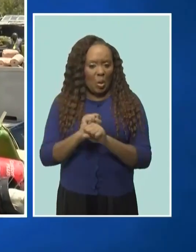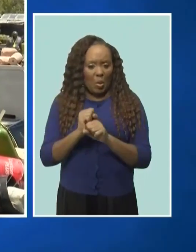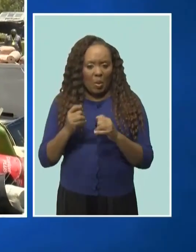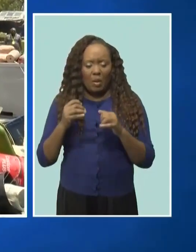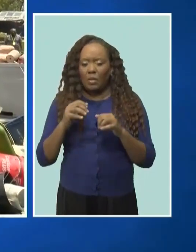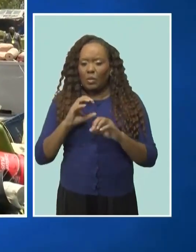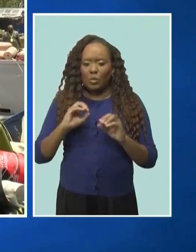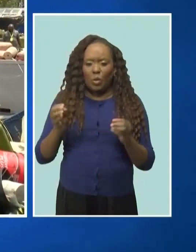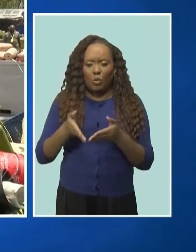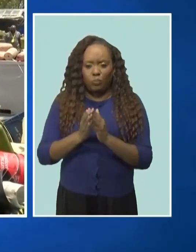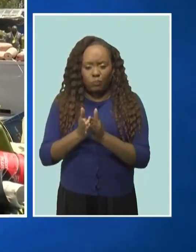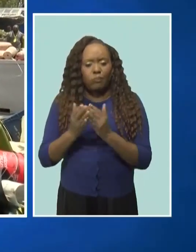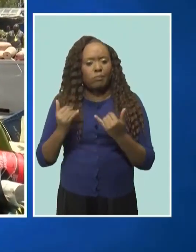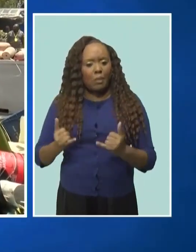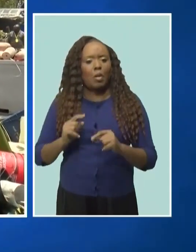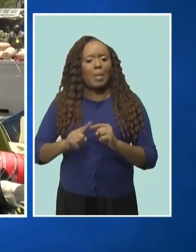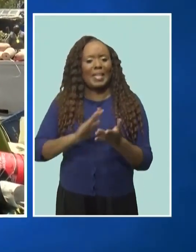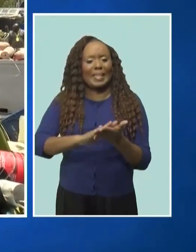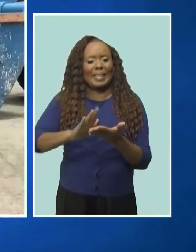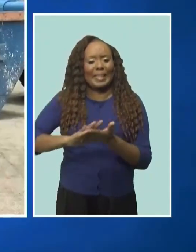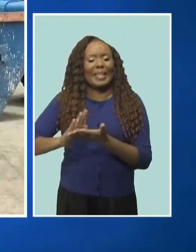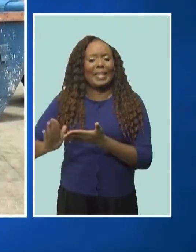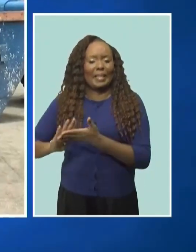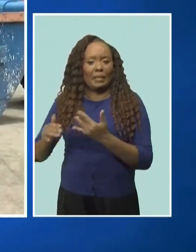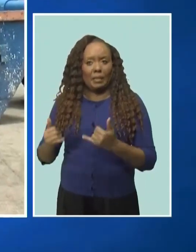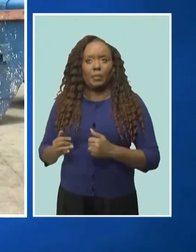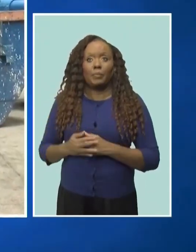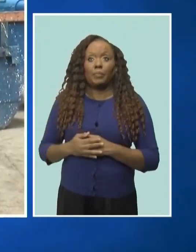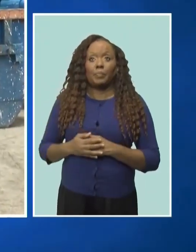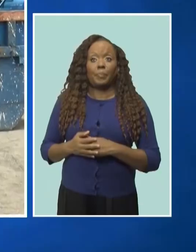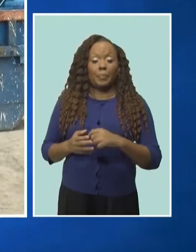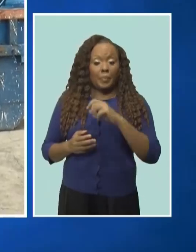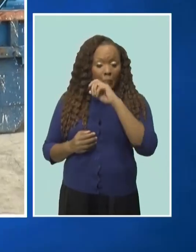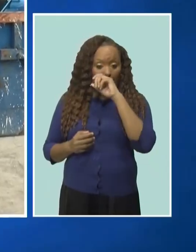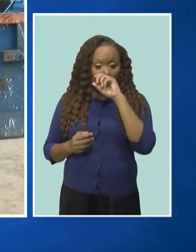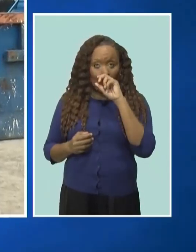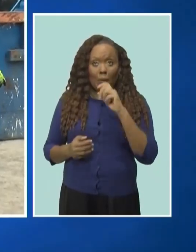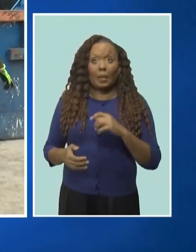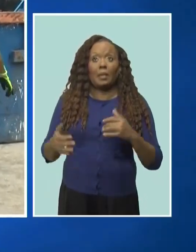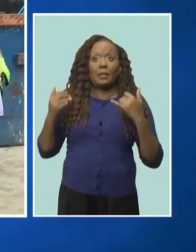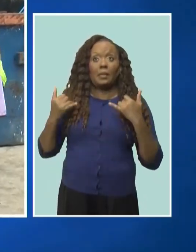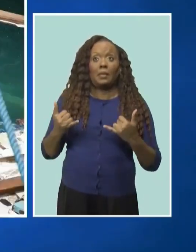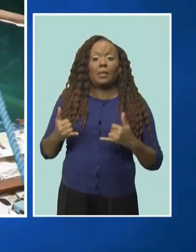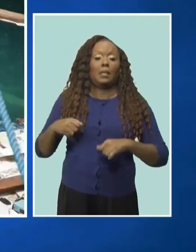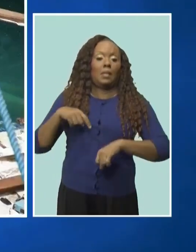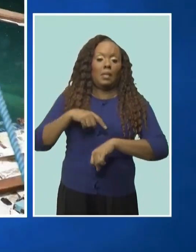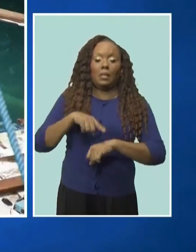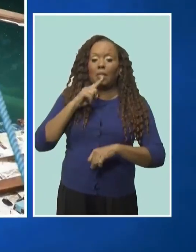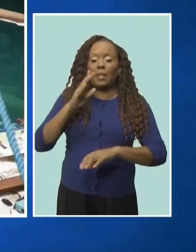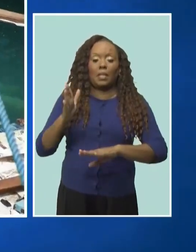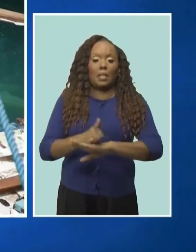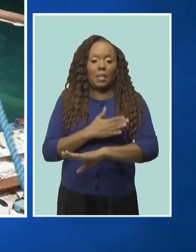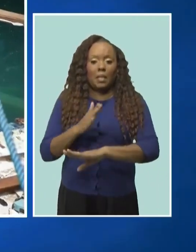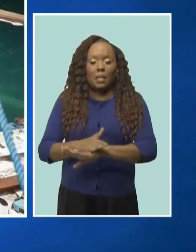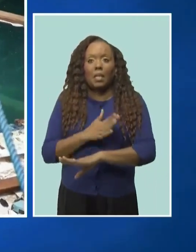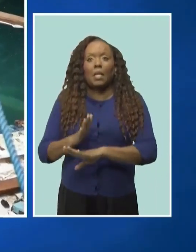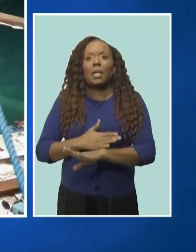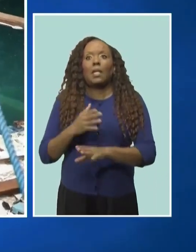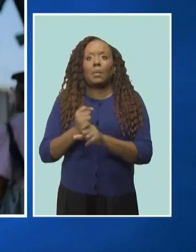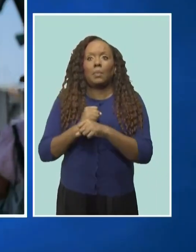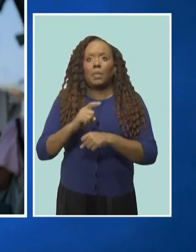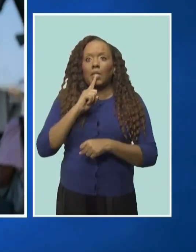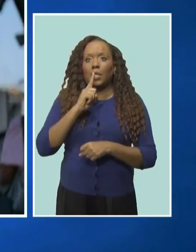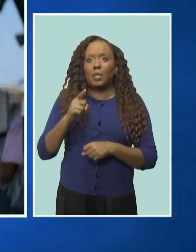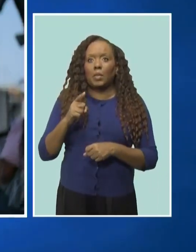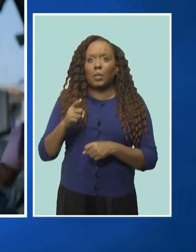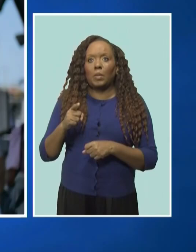with M&M Marine Inc., Malcolm Thompson, says now is the time to dredge and develop the mooring area to make it deeper. Over